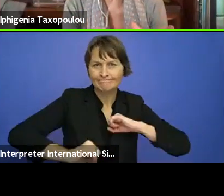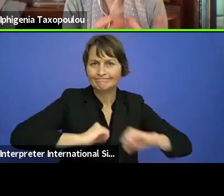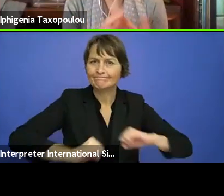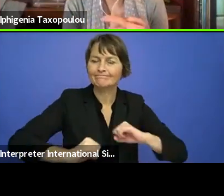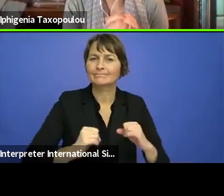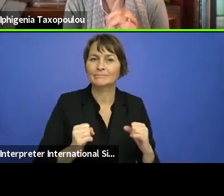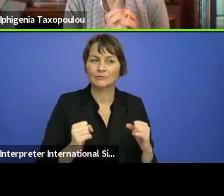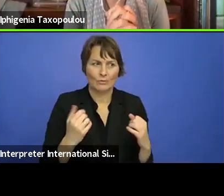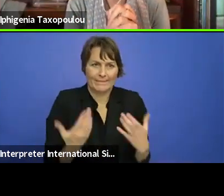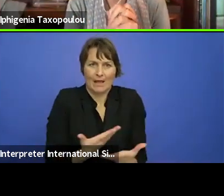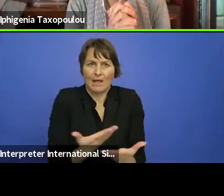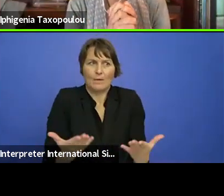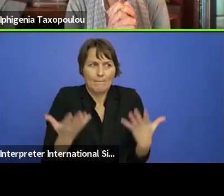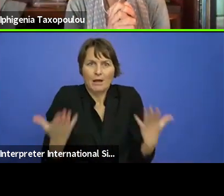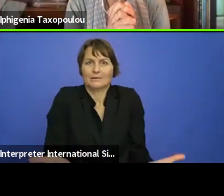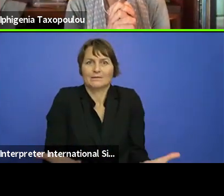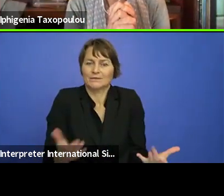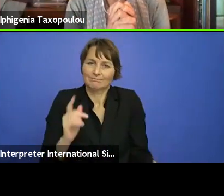are now in time?